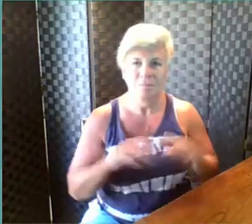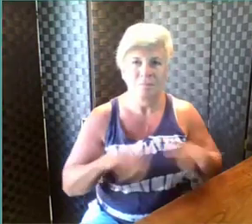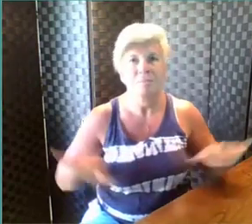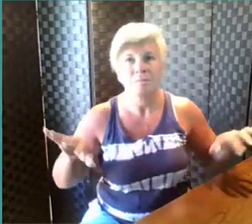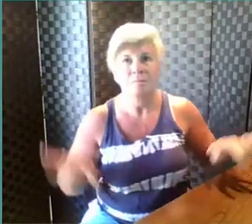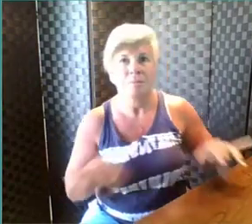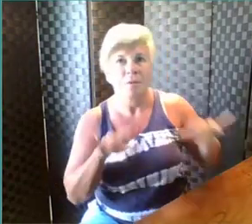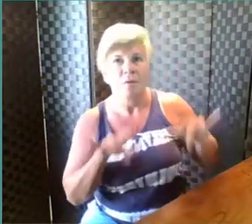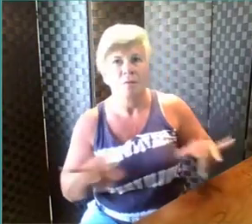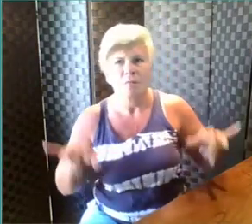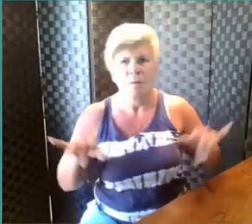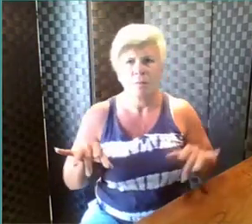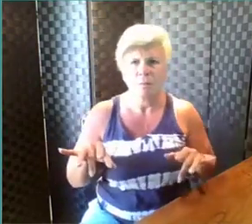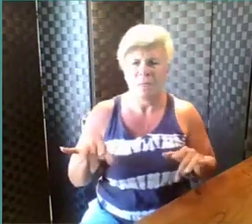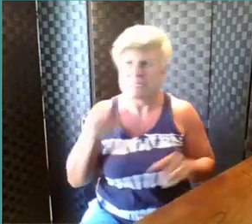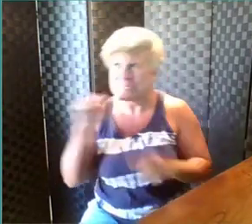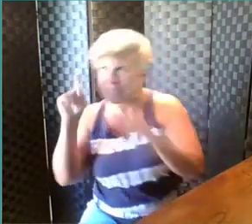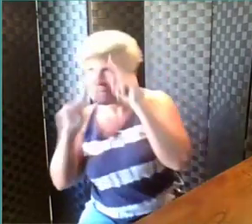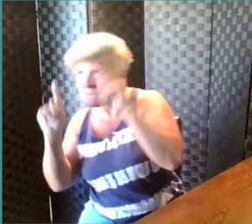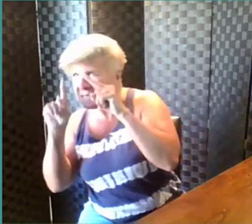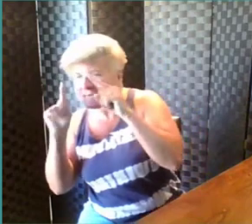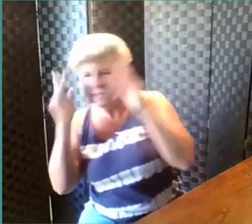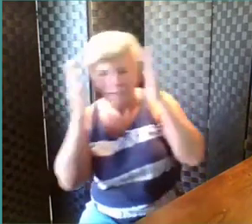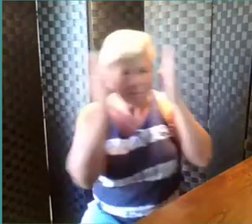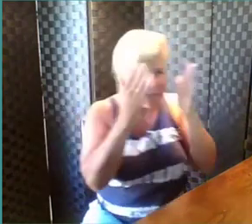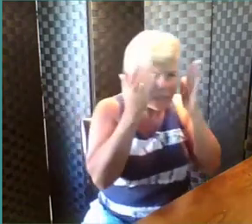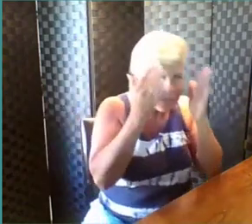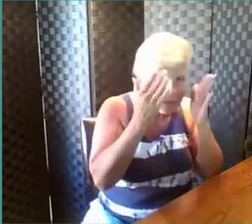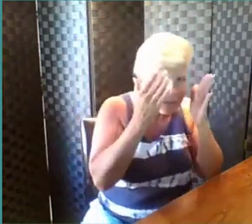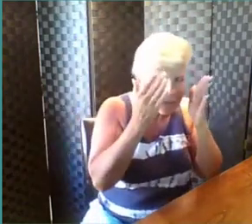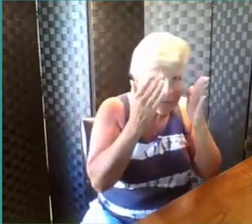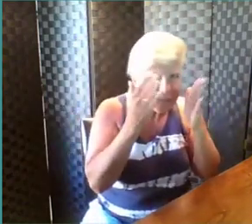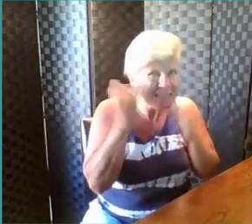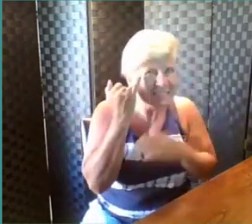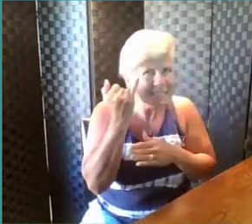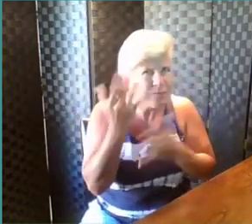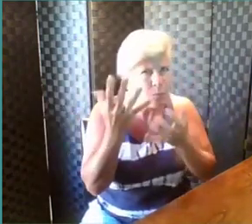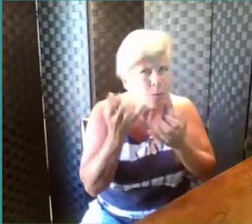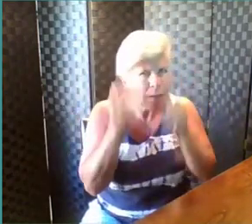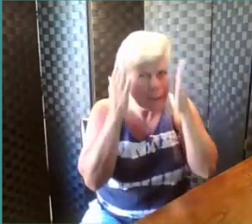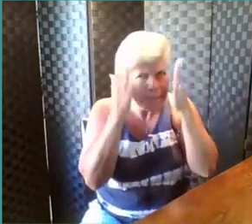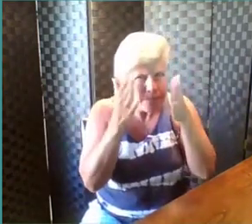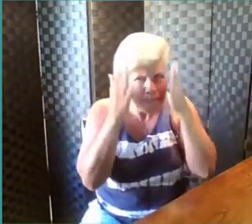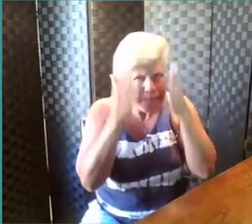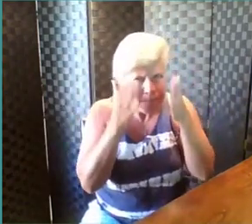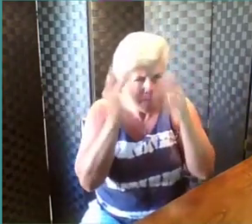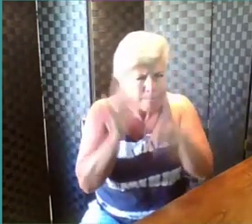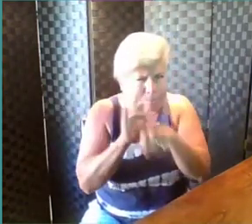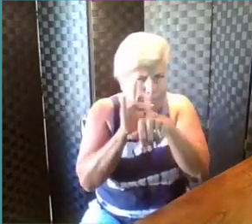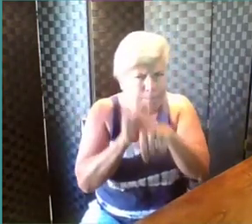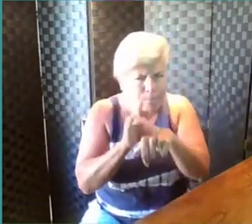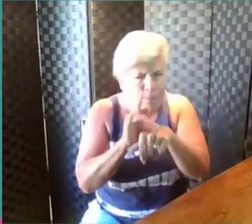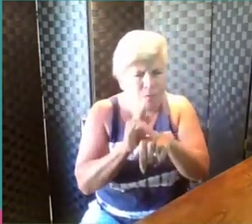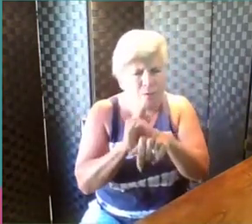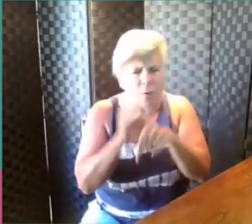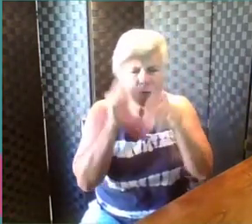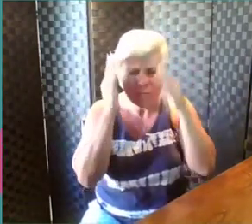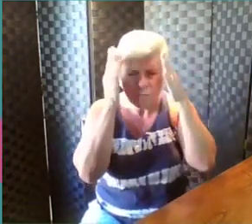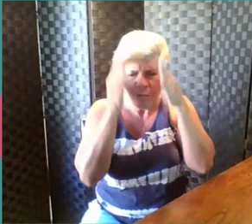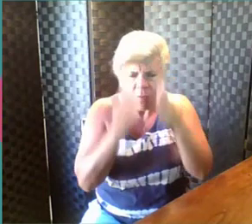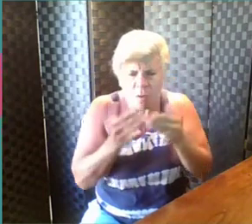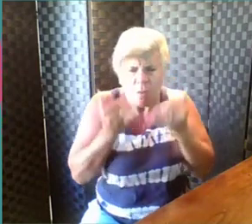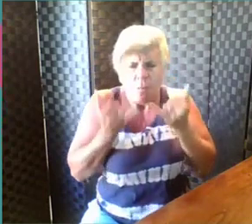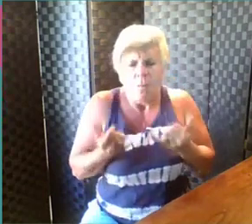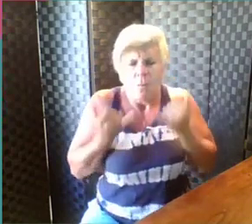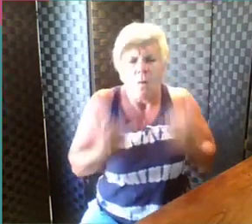From mindless to mindful. To be mindful is to let your attention rest on this moment, on just right